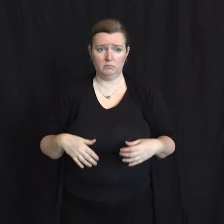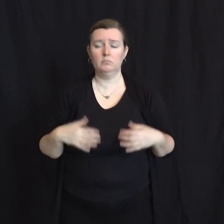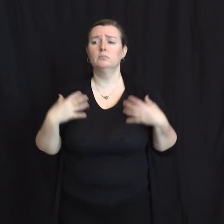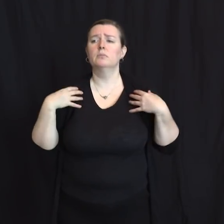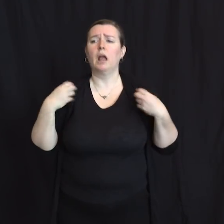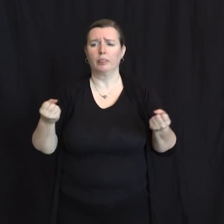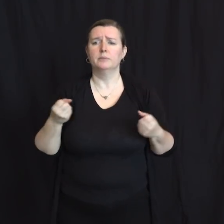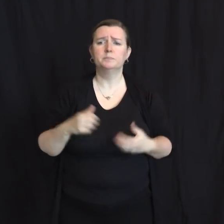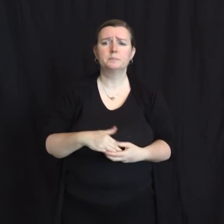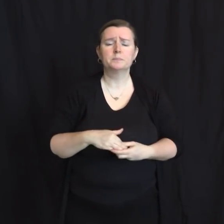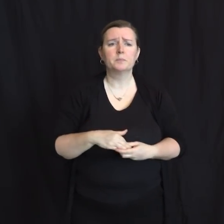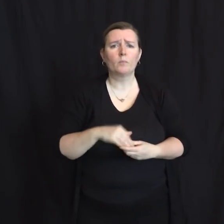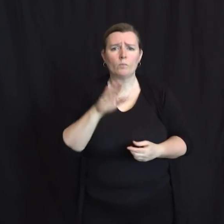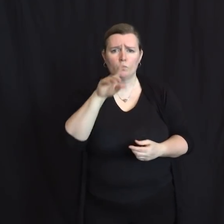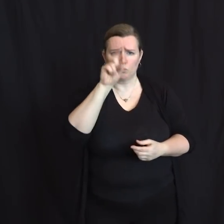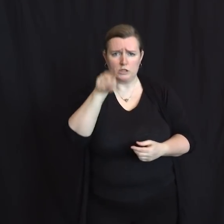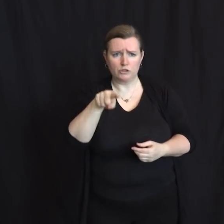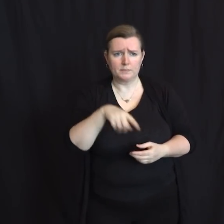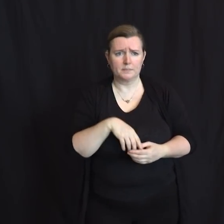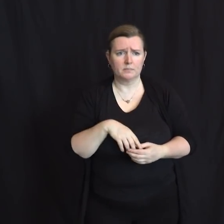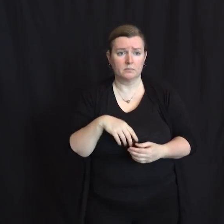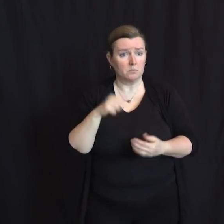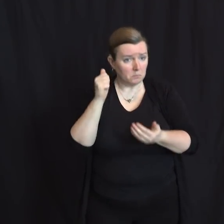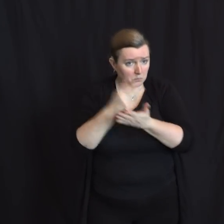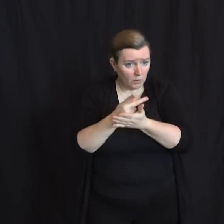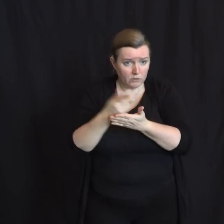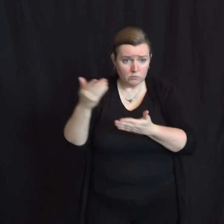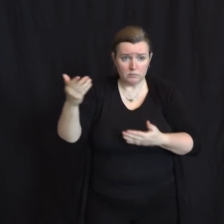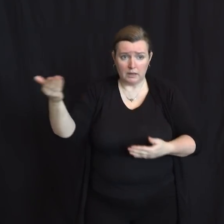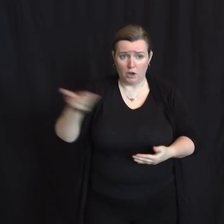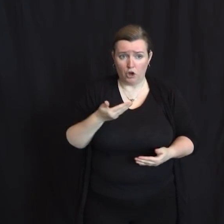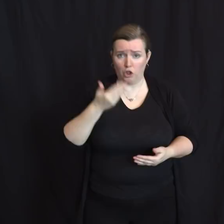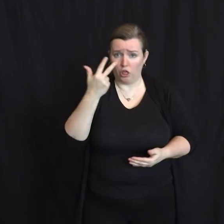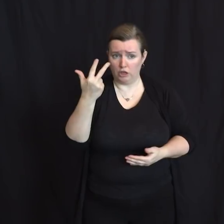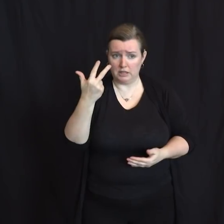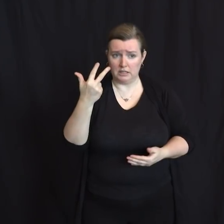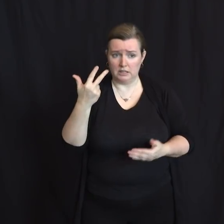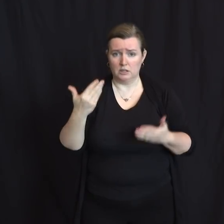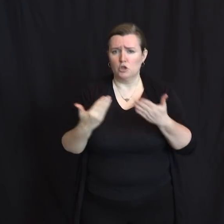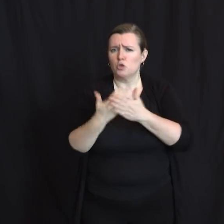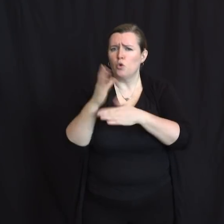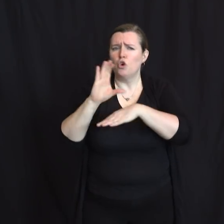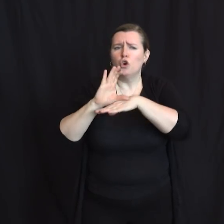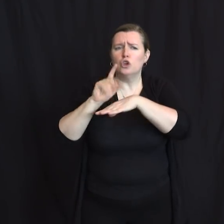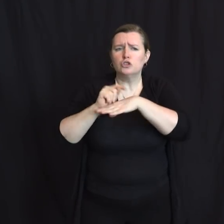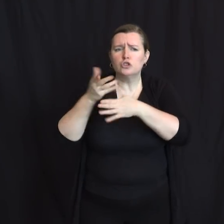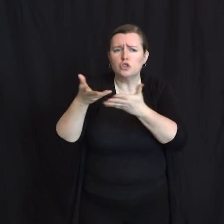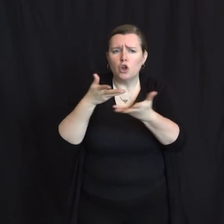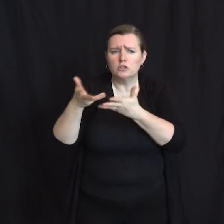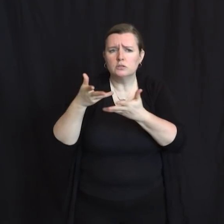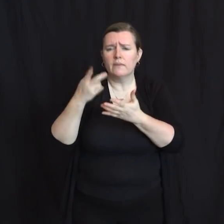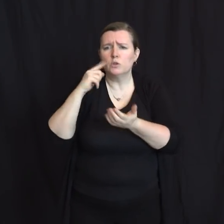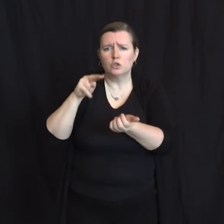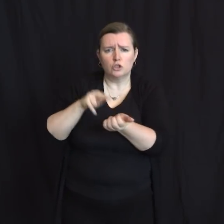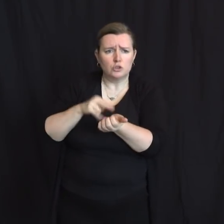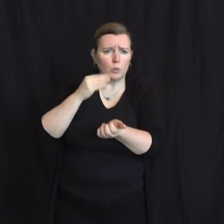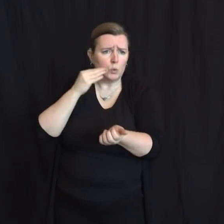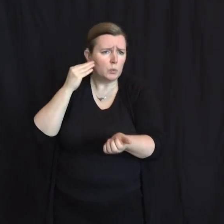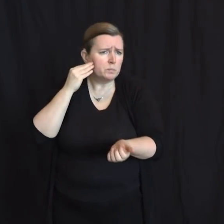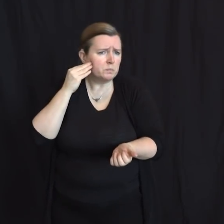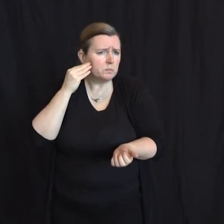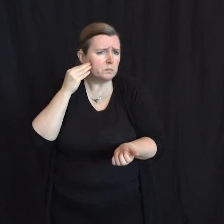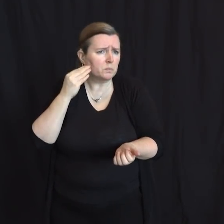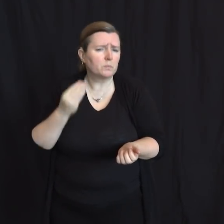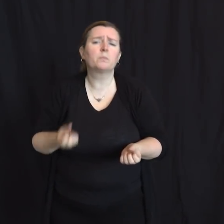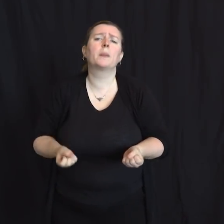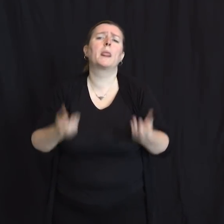today and if it approved the hiring of the 3 consultants it called upon for the nursing home to retain. Curious how many nursing home